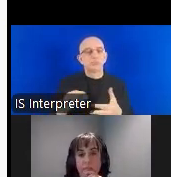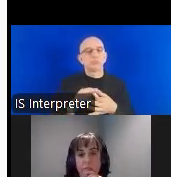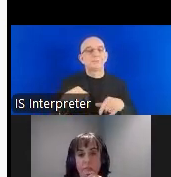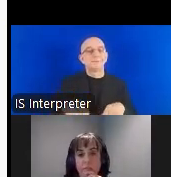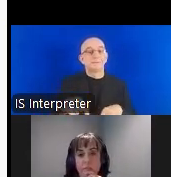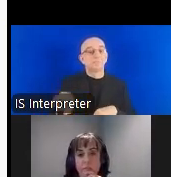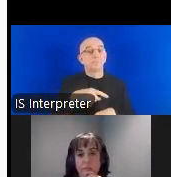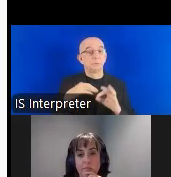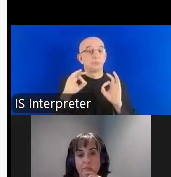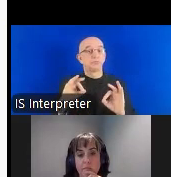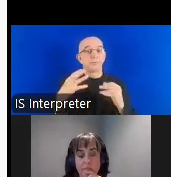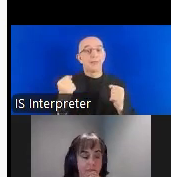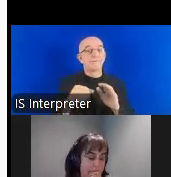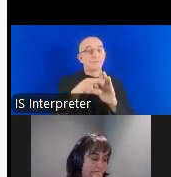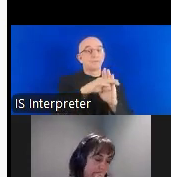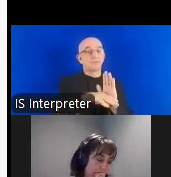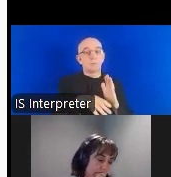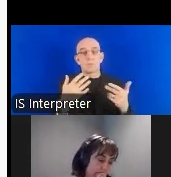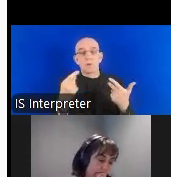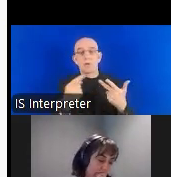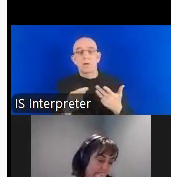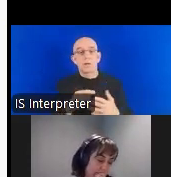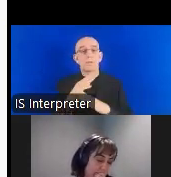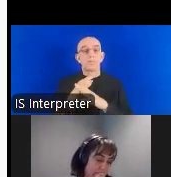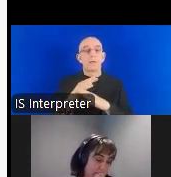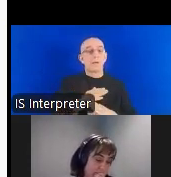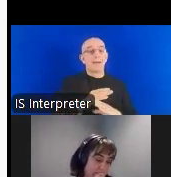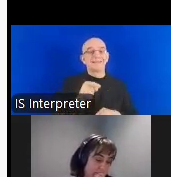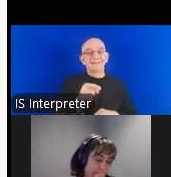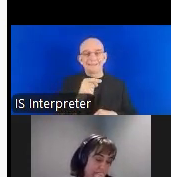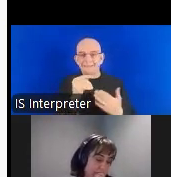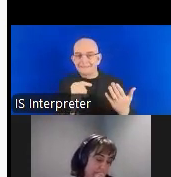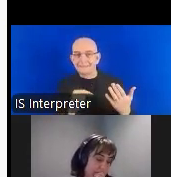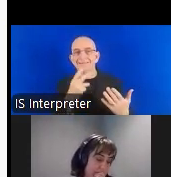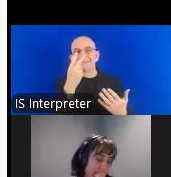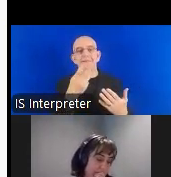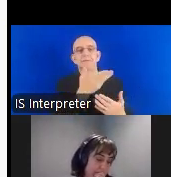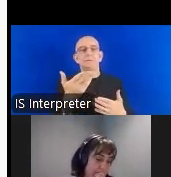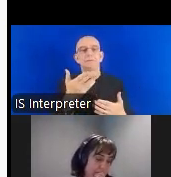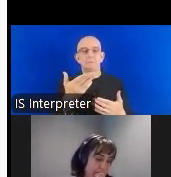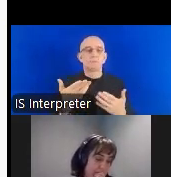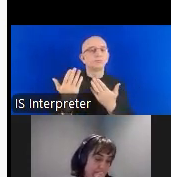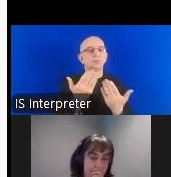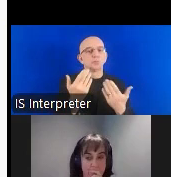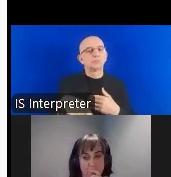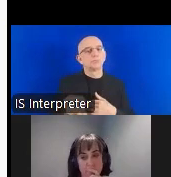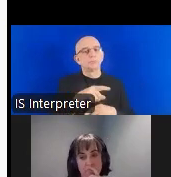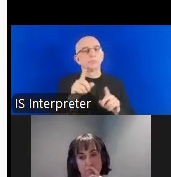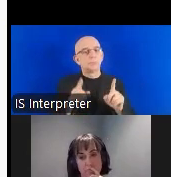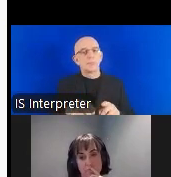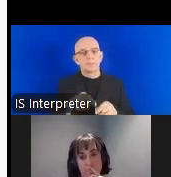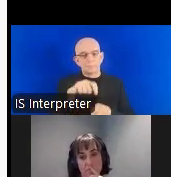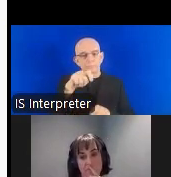the disability inclusion focal point for the Global Education Cluster, I'm always available to support country teams to review